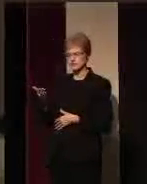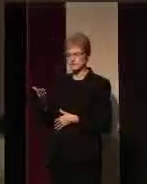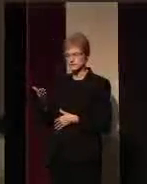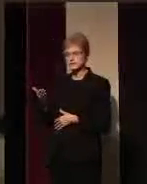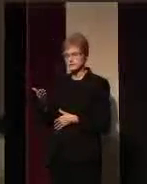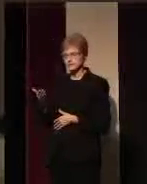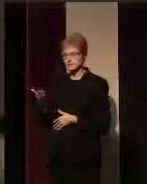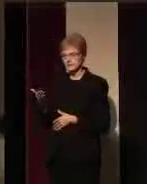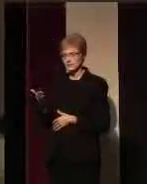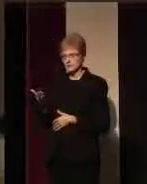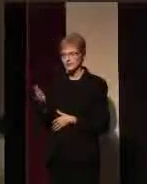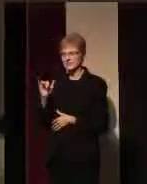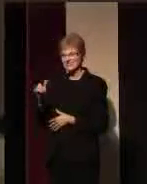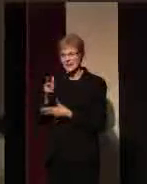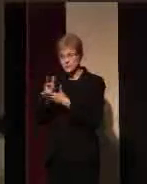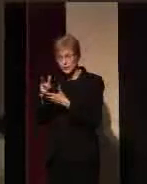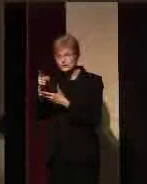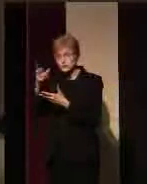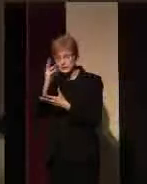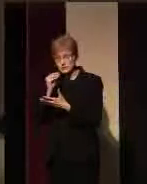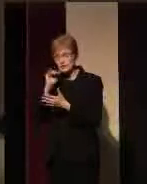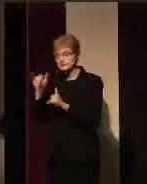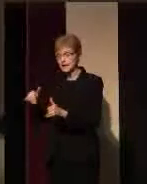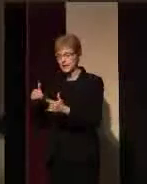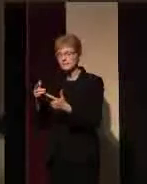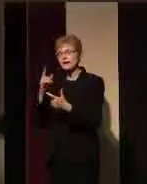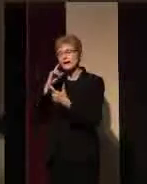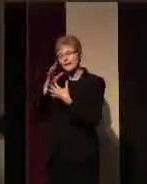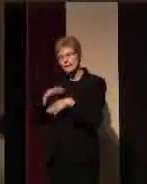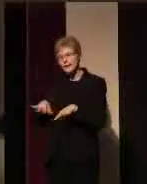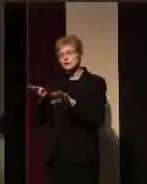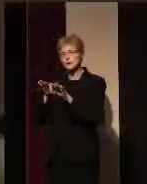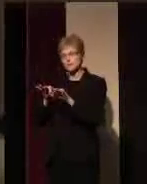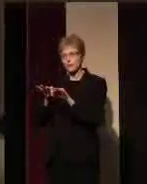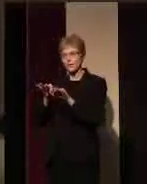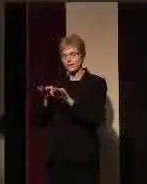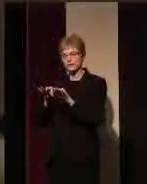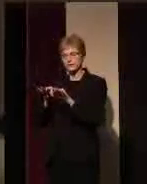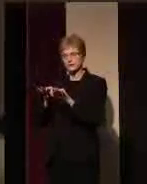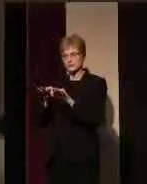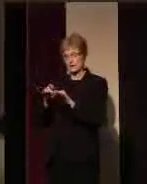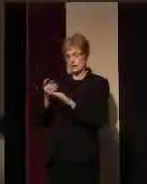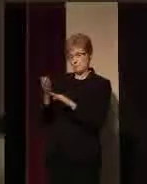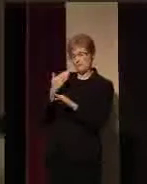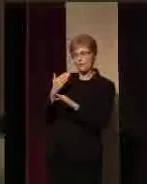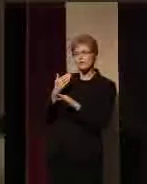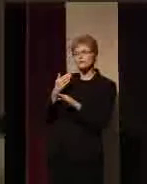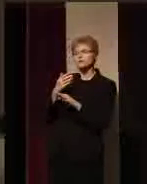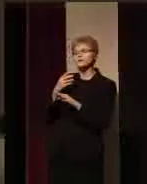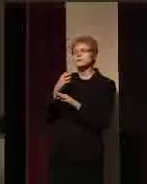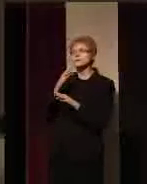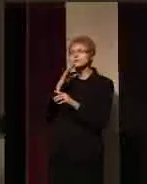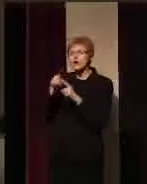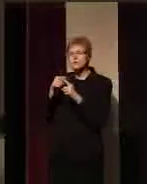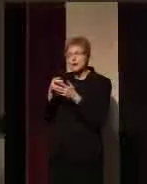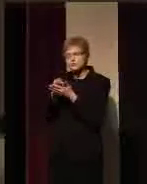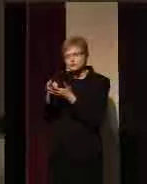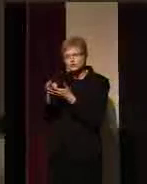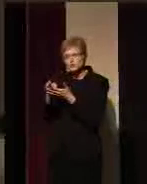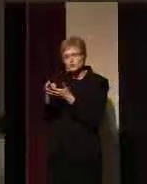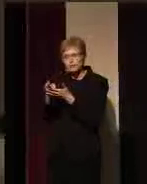the same 3 weeks that young lady was down there. I think it's important, we talked about truth earlier. The sequence of